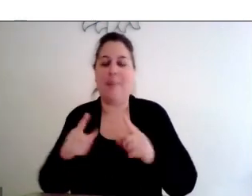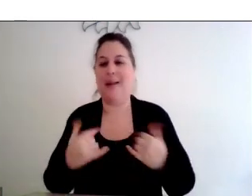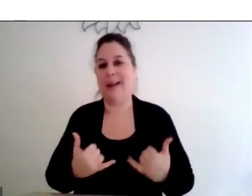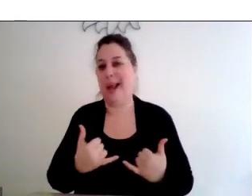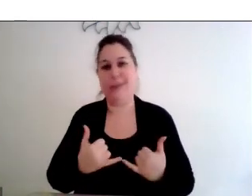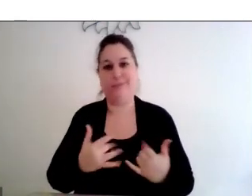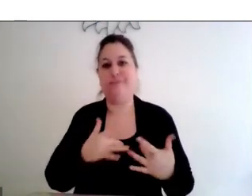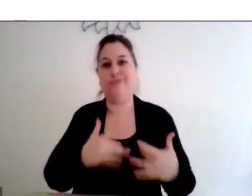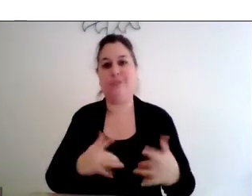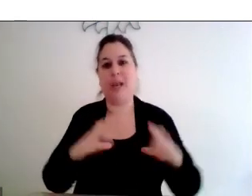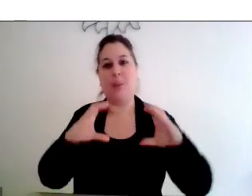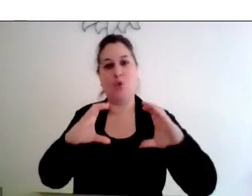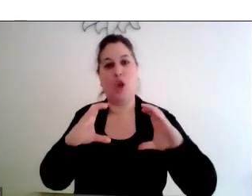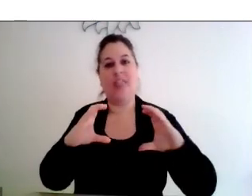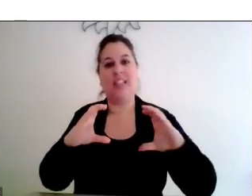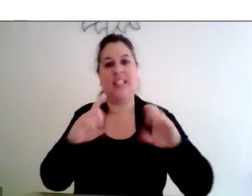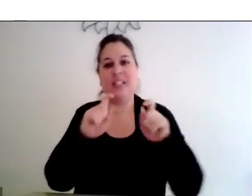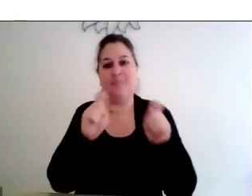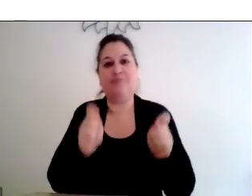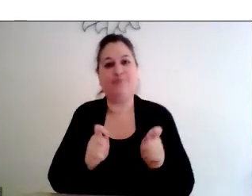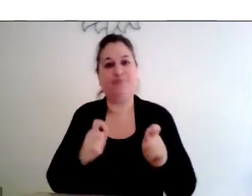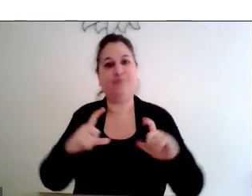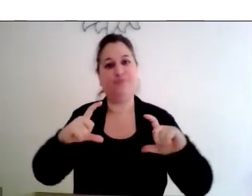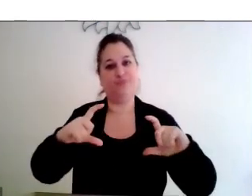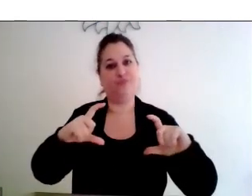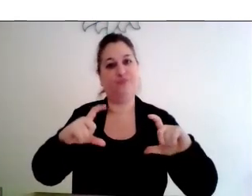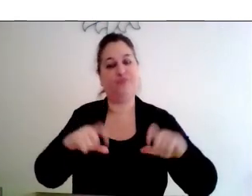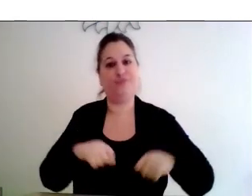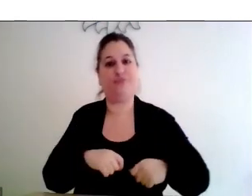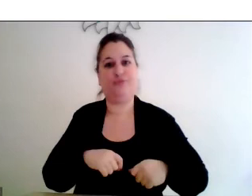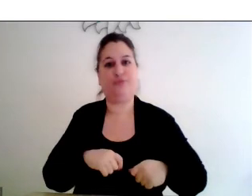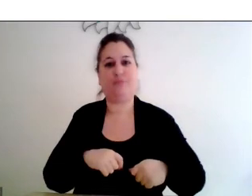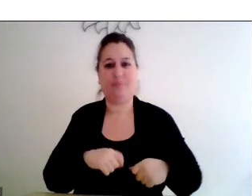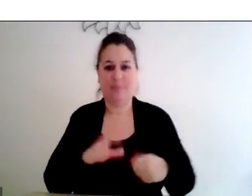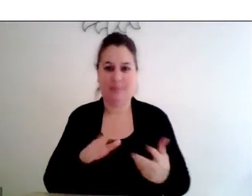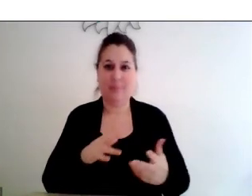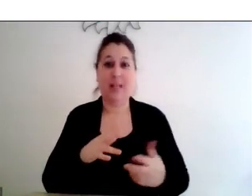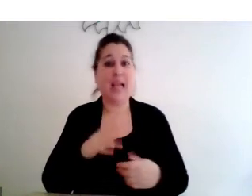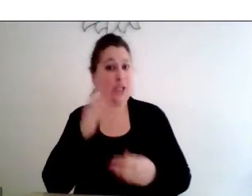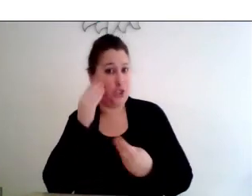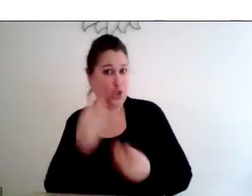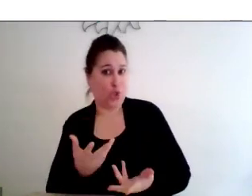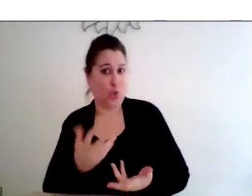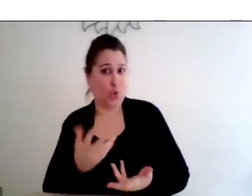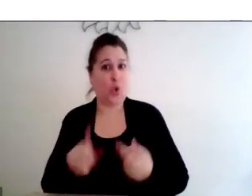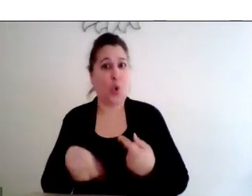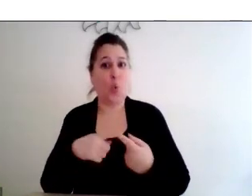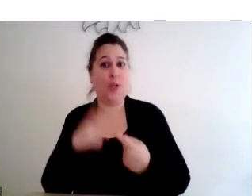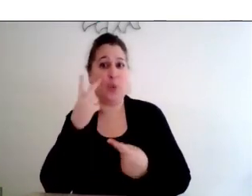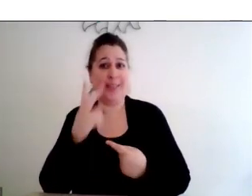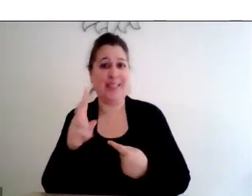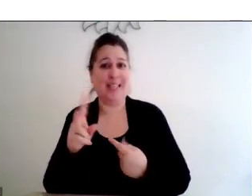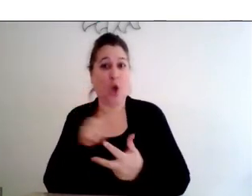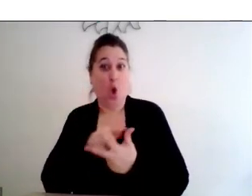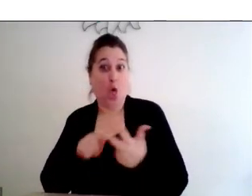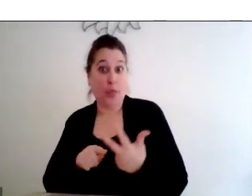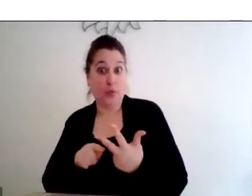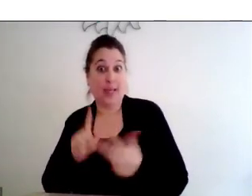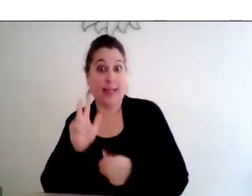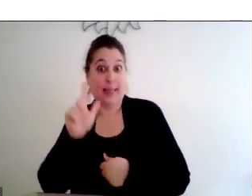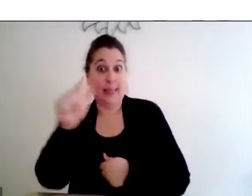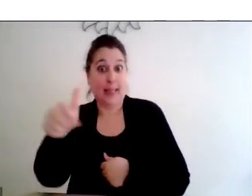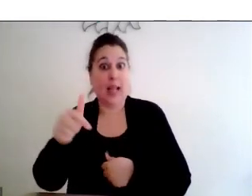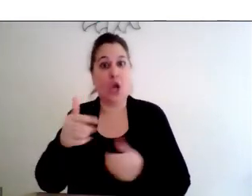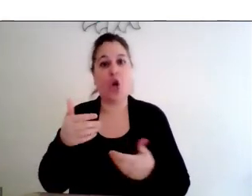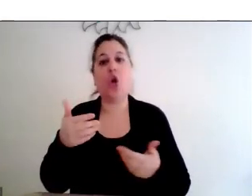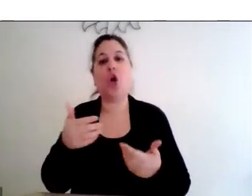Okay, the brackets are the outer ones, the braces are inside, and the parentheses are in between that. That's usually